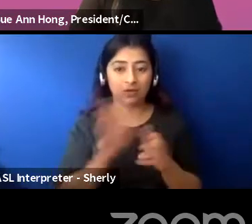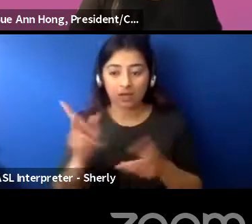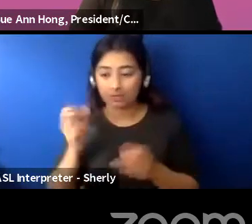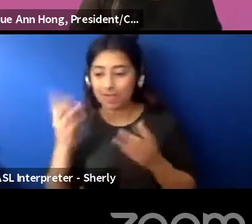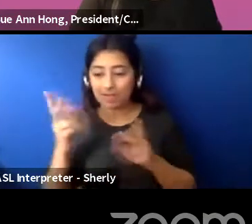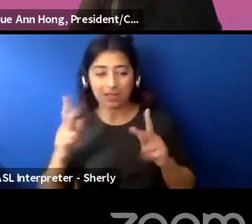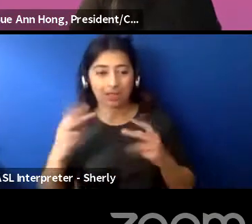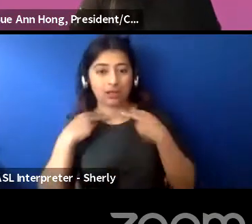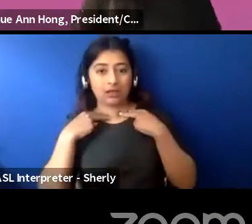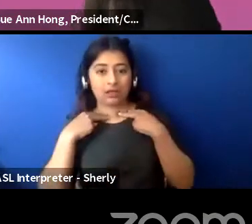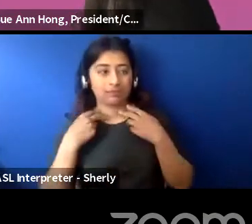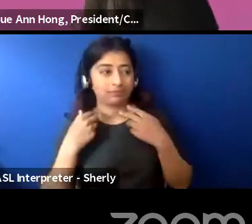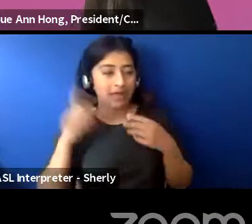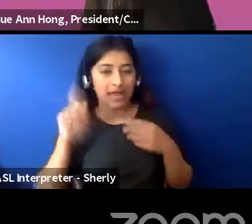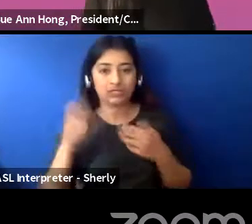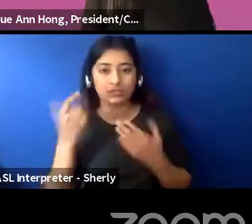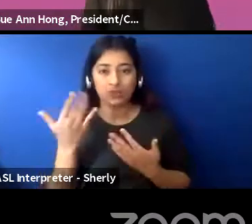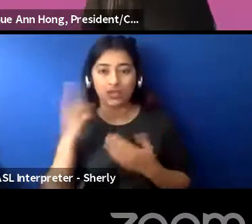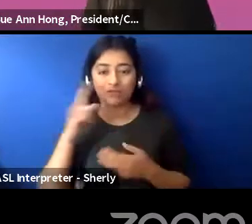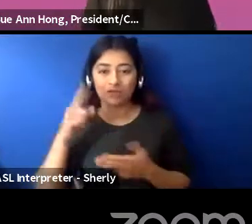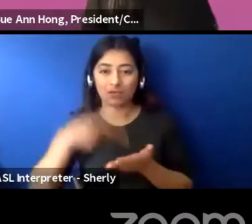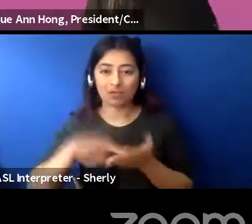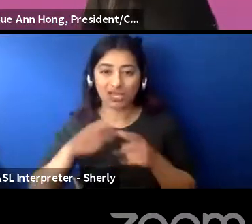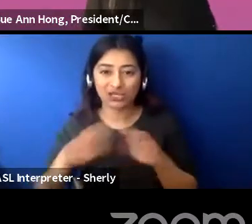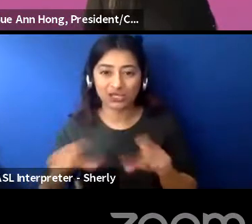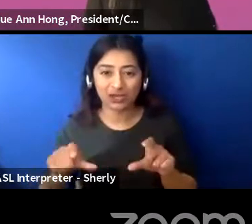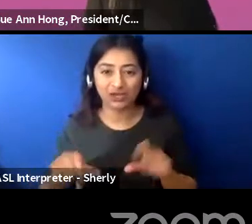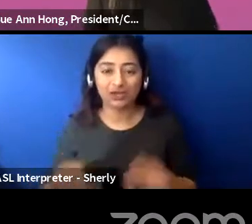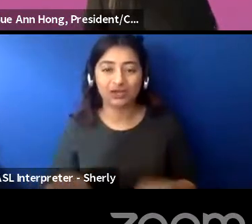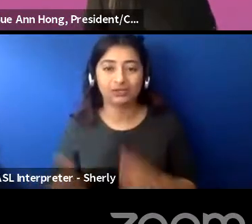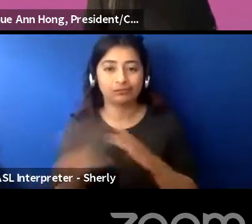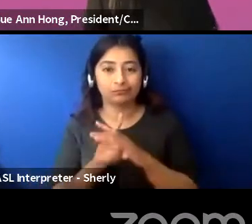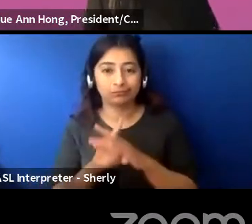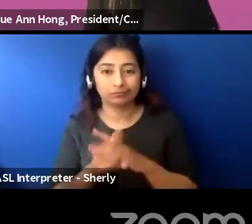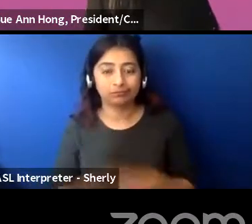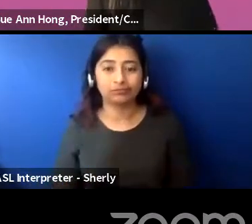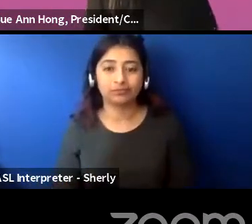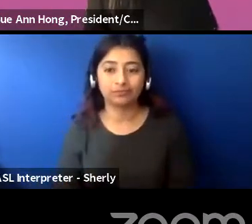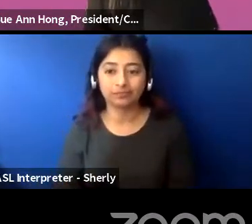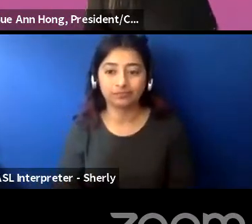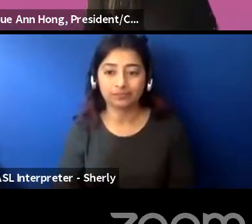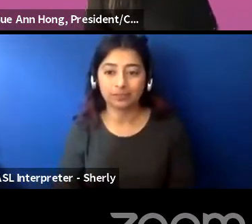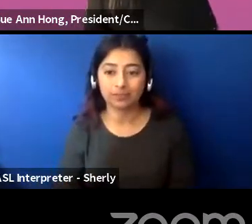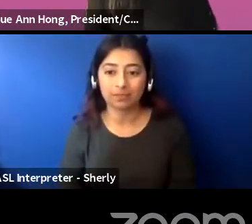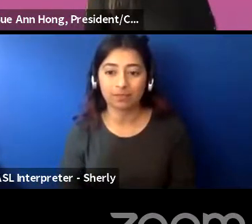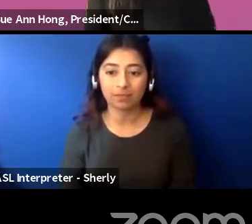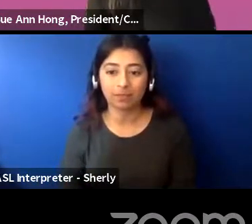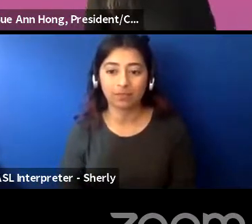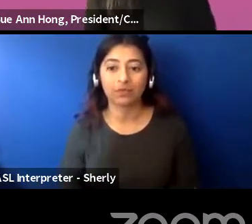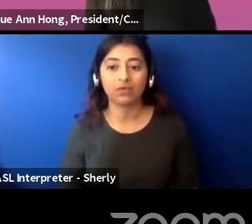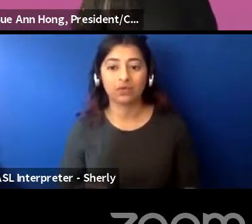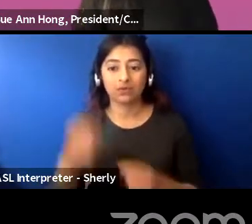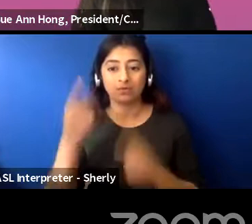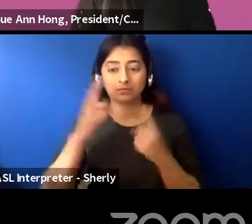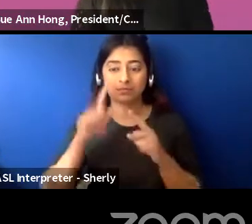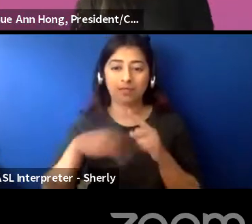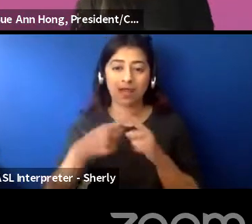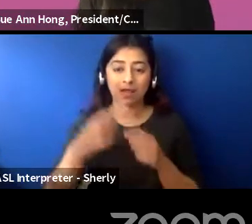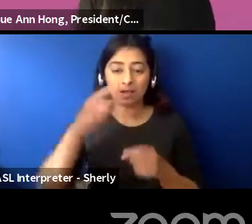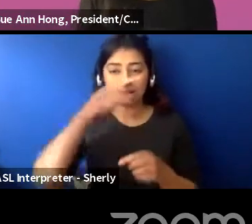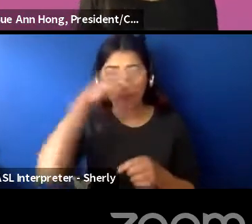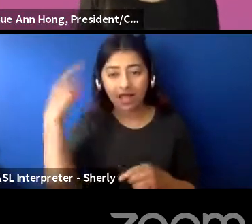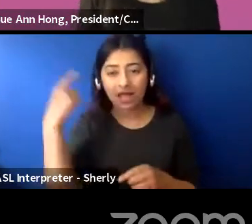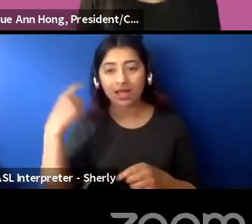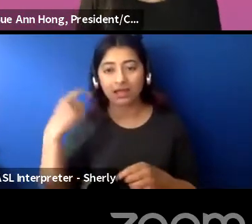that because they had to wait until their paycheck. So when I think about the multicultural Black, Hispanic,